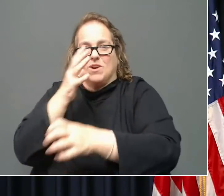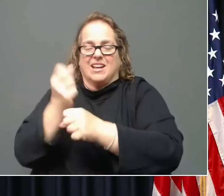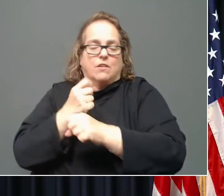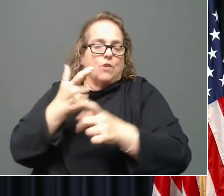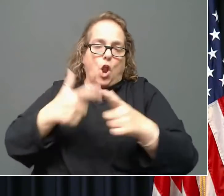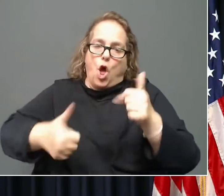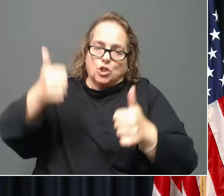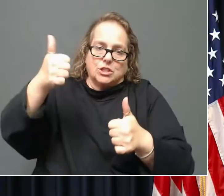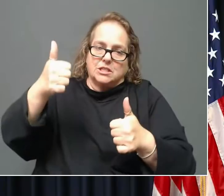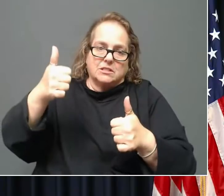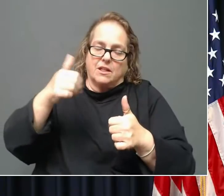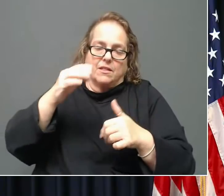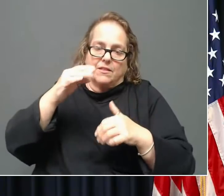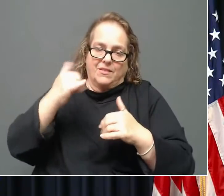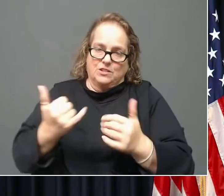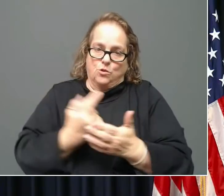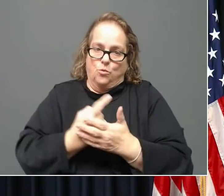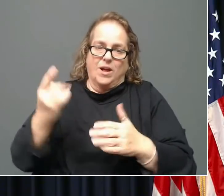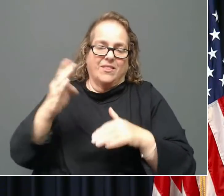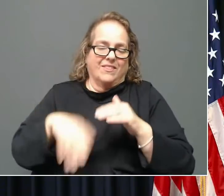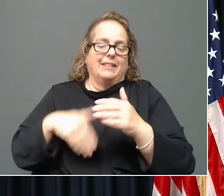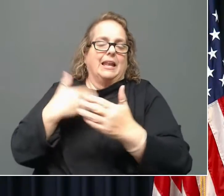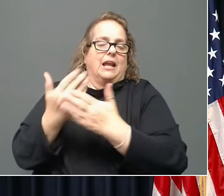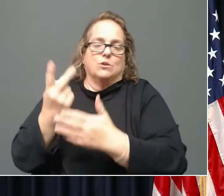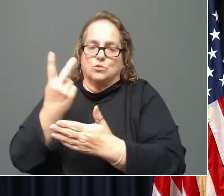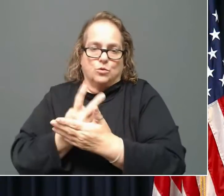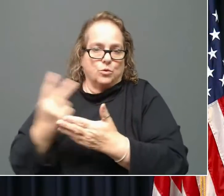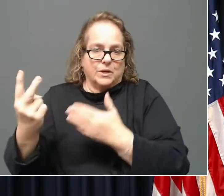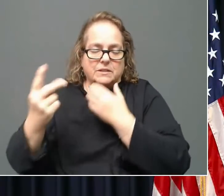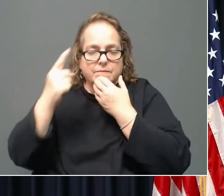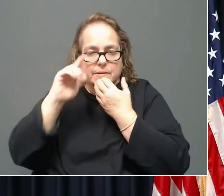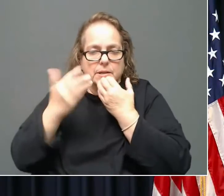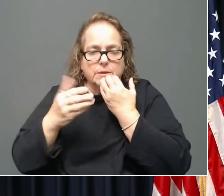weeks. I believe our number is